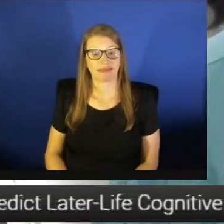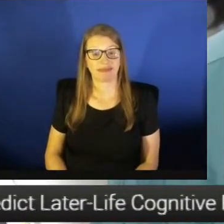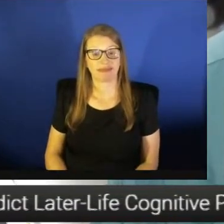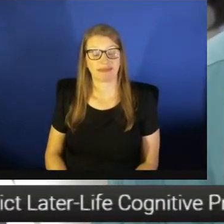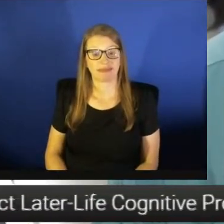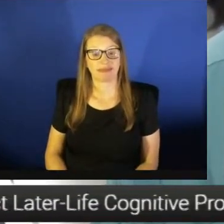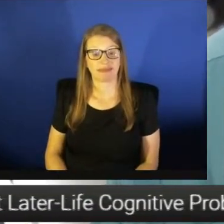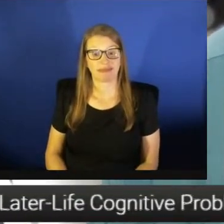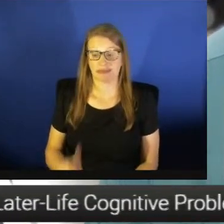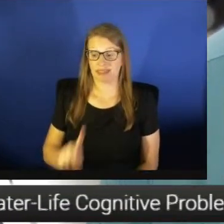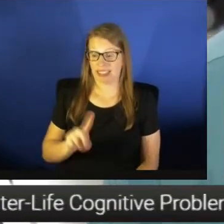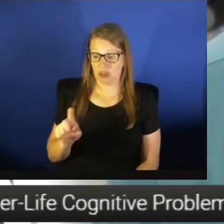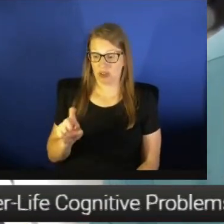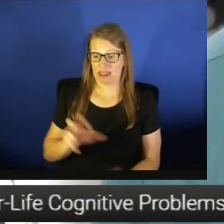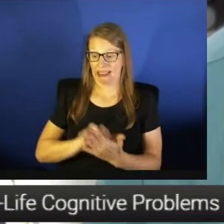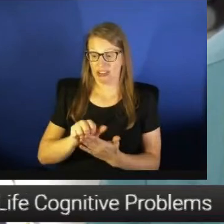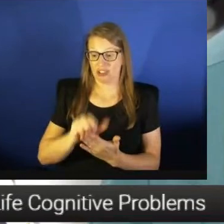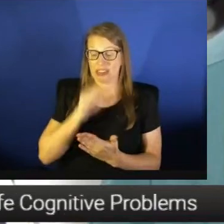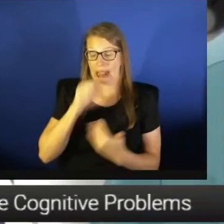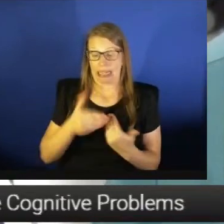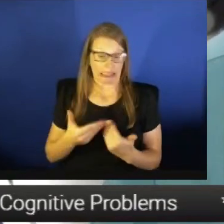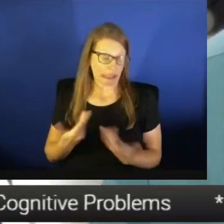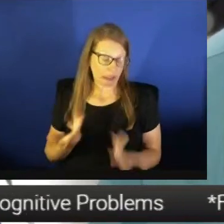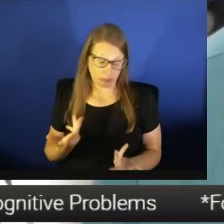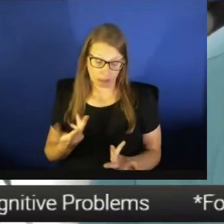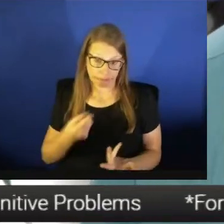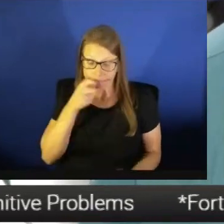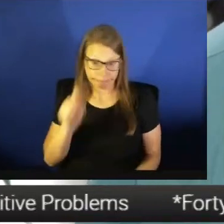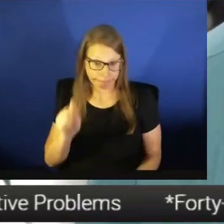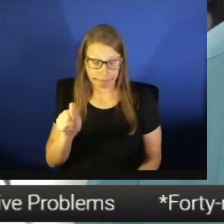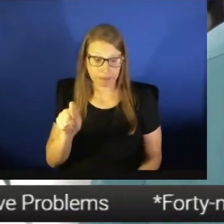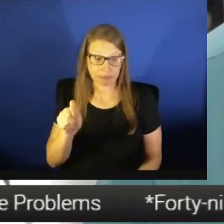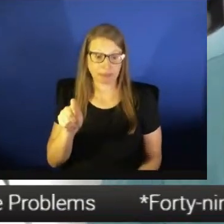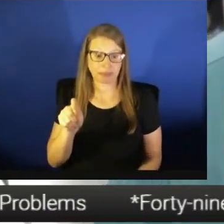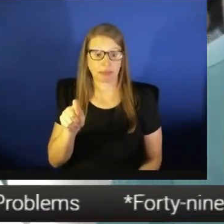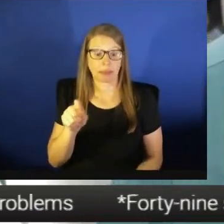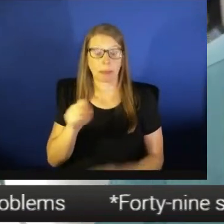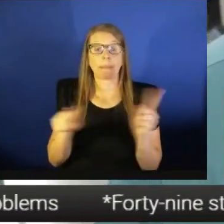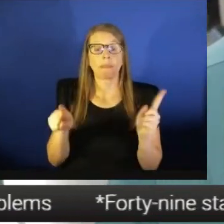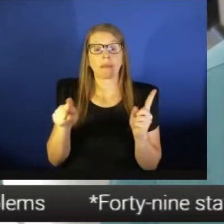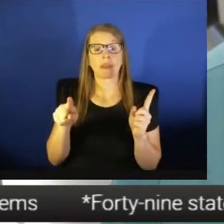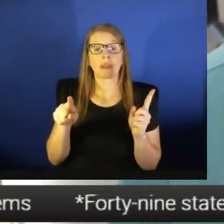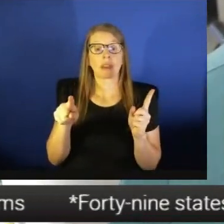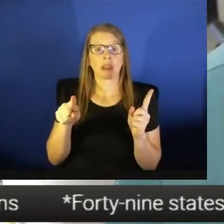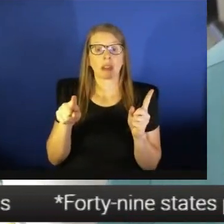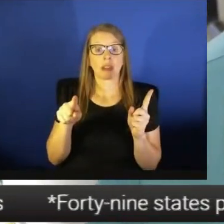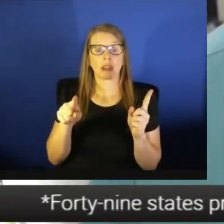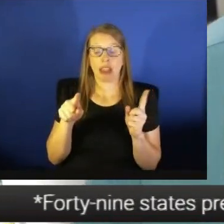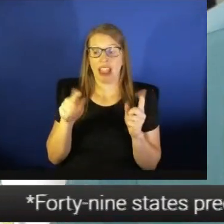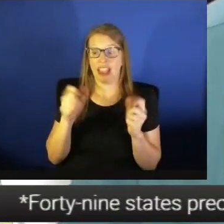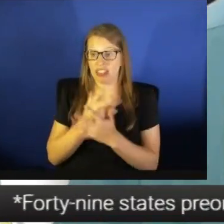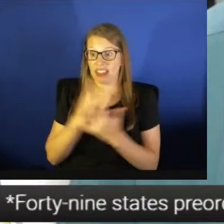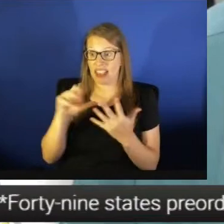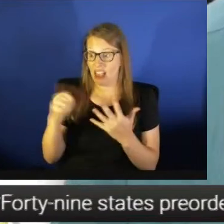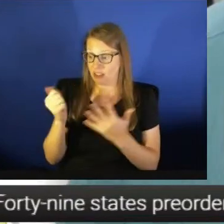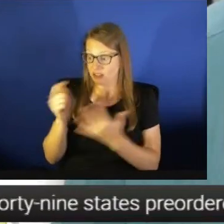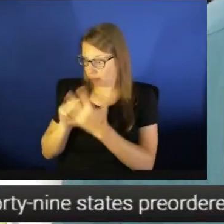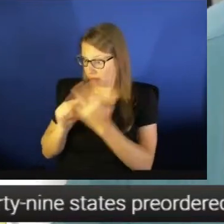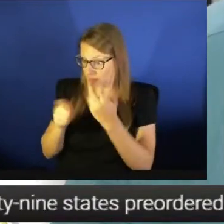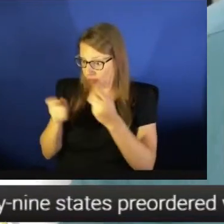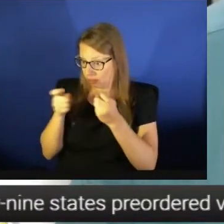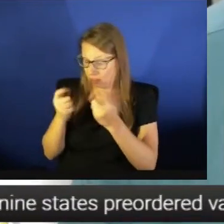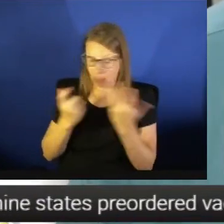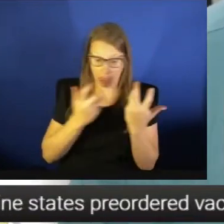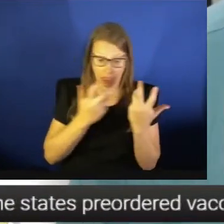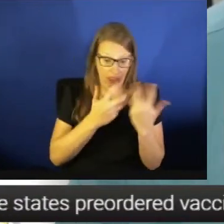diagnosed with cancer is not easy, period. But having to deal with all the logistical things and entailed